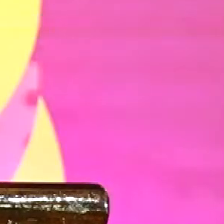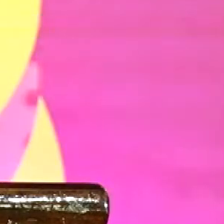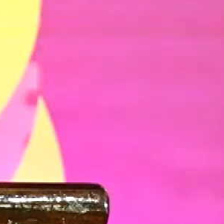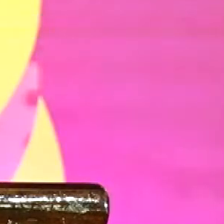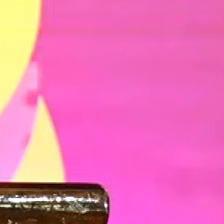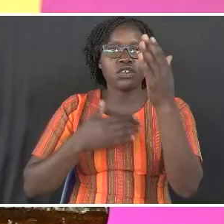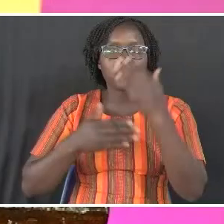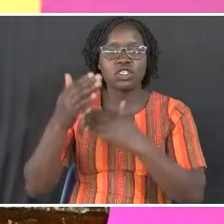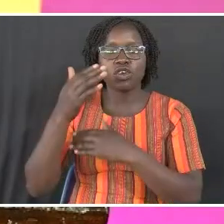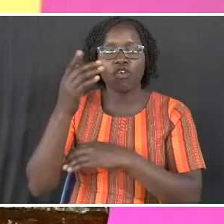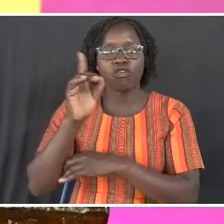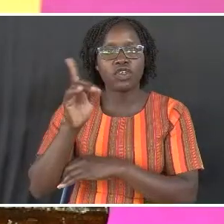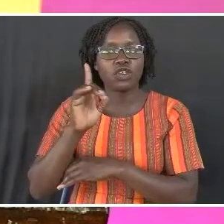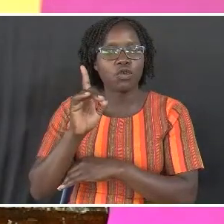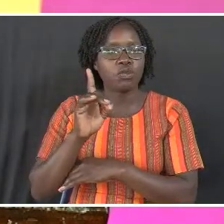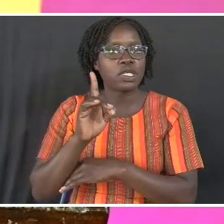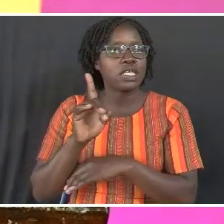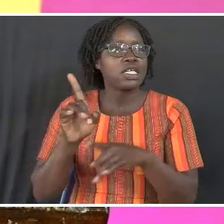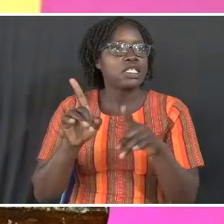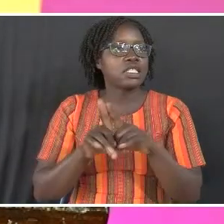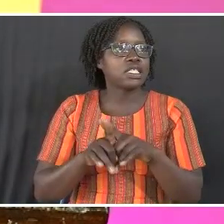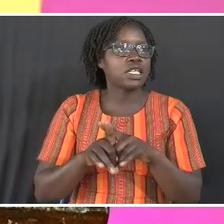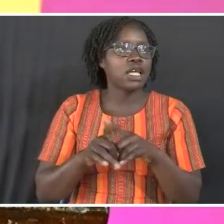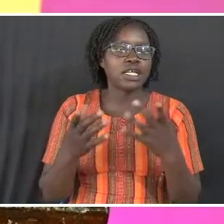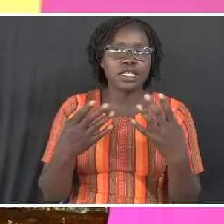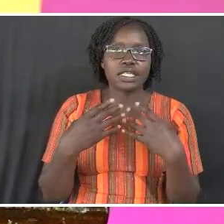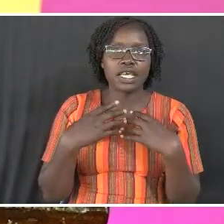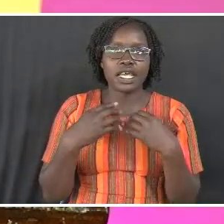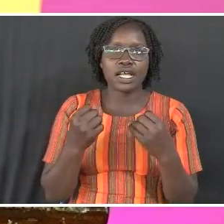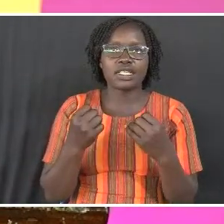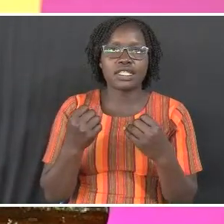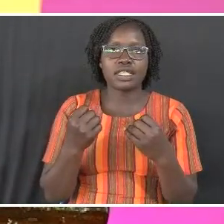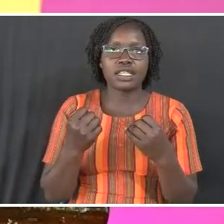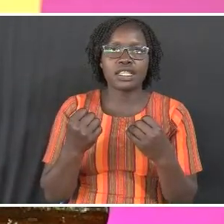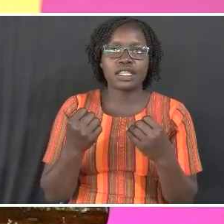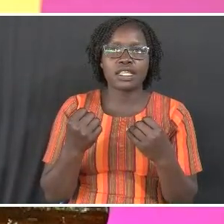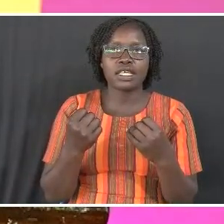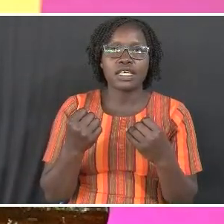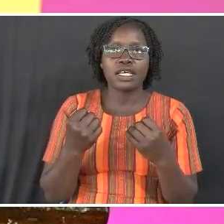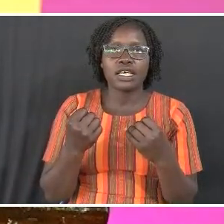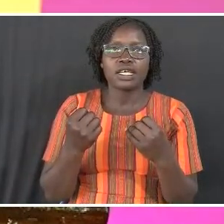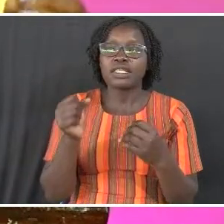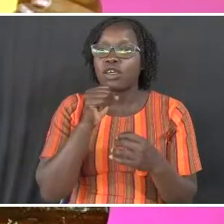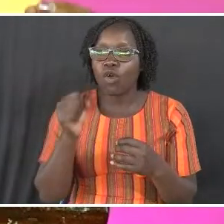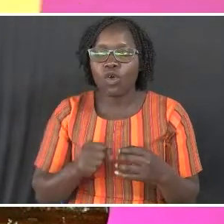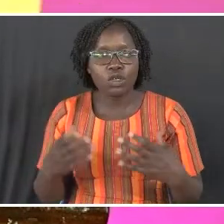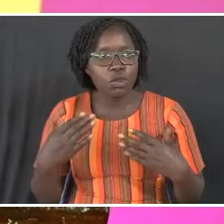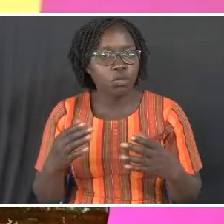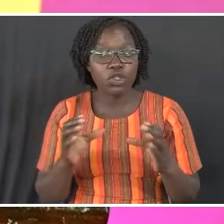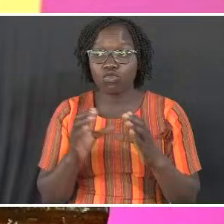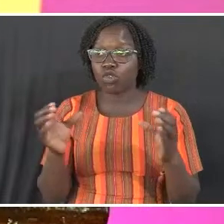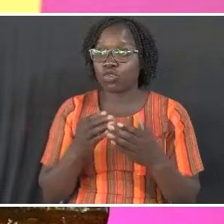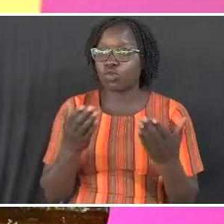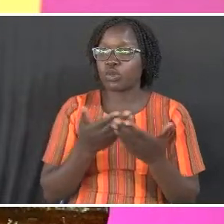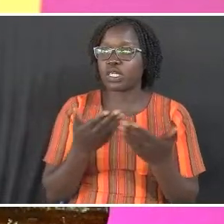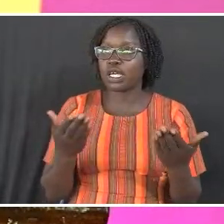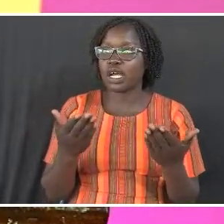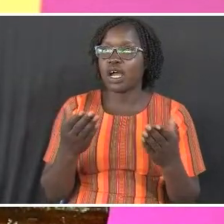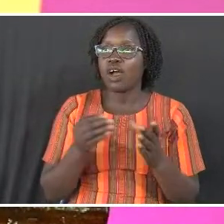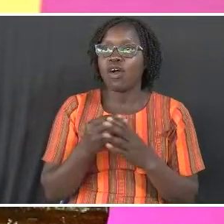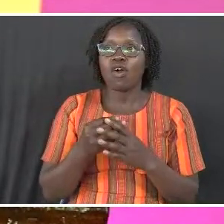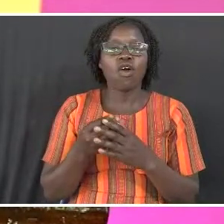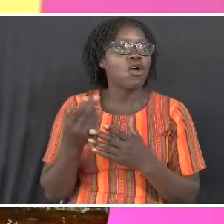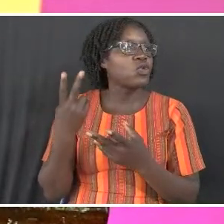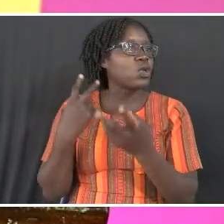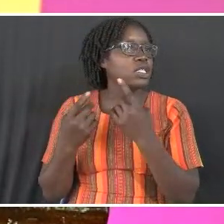University of Nairobi, who are going to look at the elderly. What do I mean by the elderly? If you are in this congregation or you're